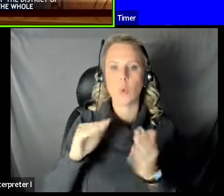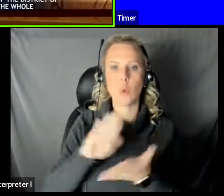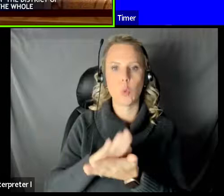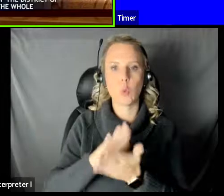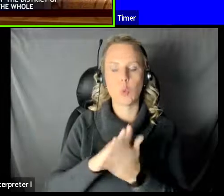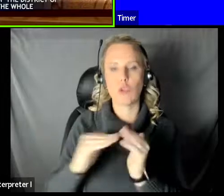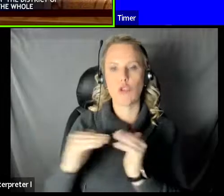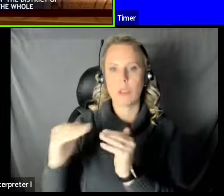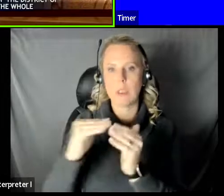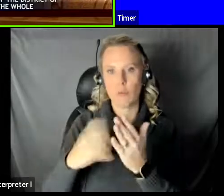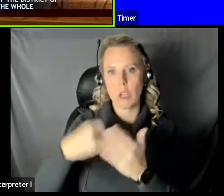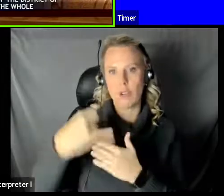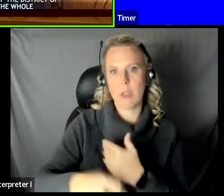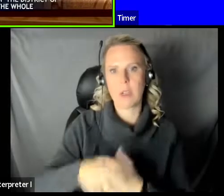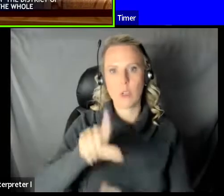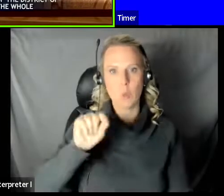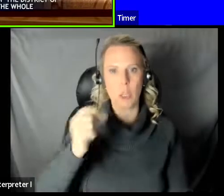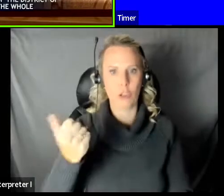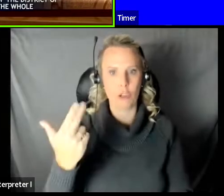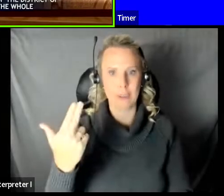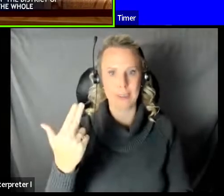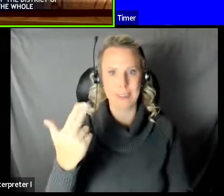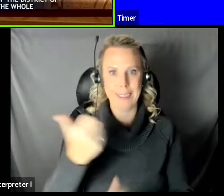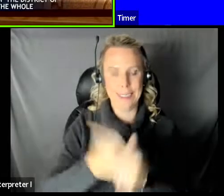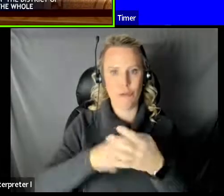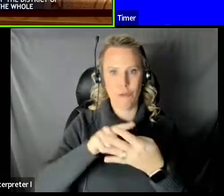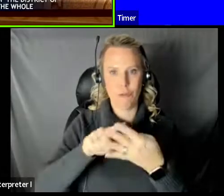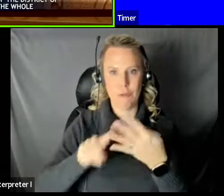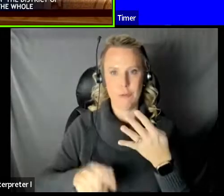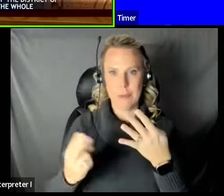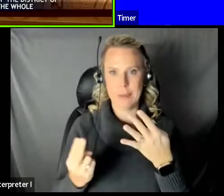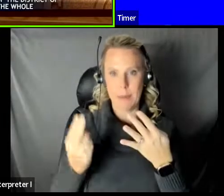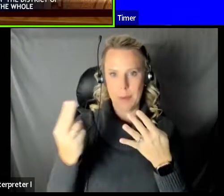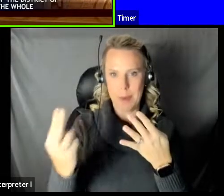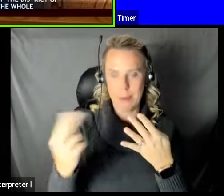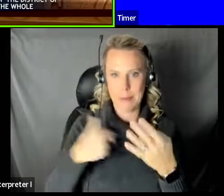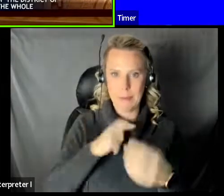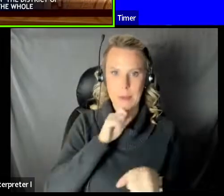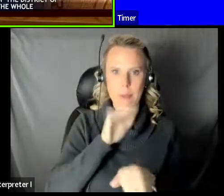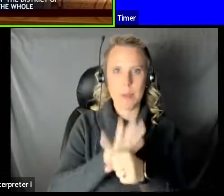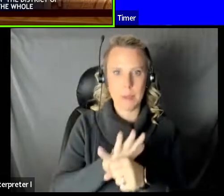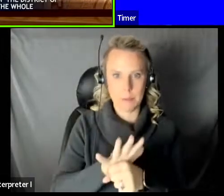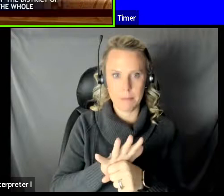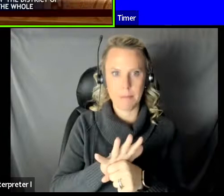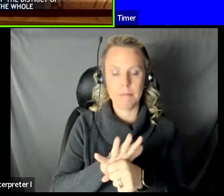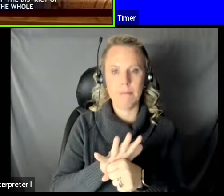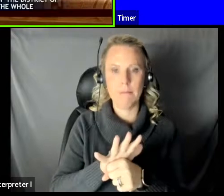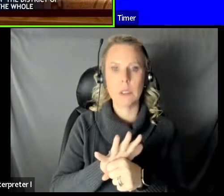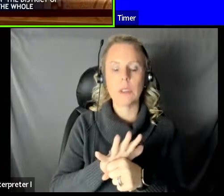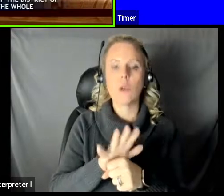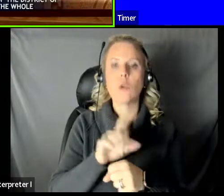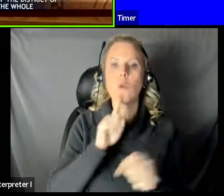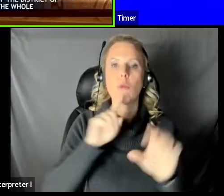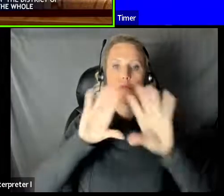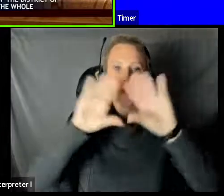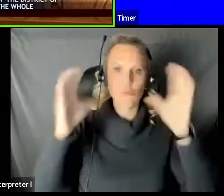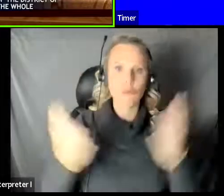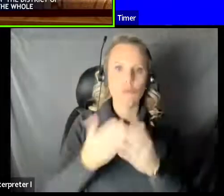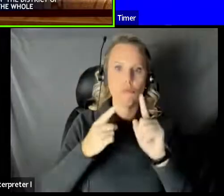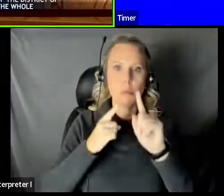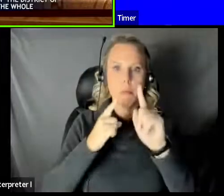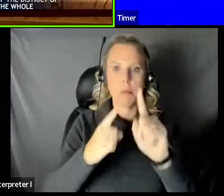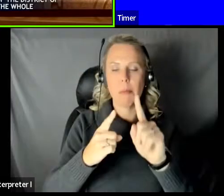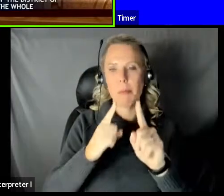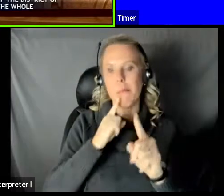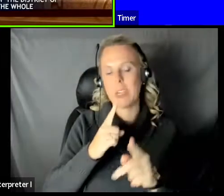in 2013. Each of these nominees has a commitment to the mission of the Students in Care